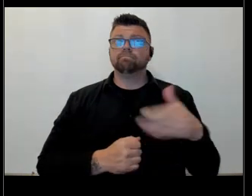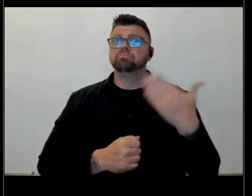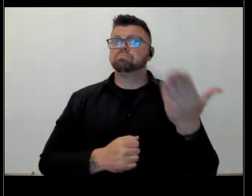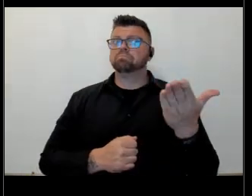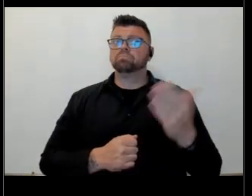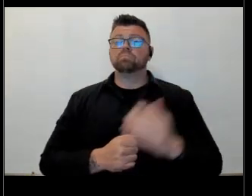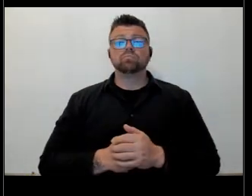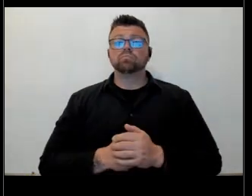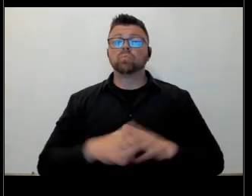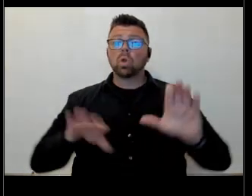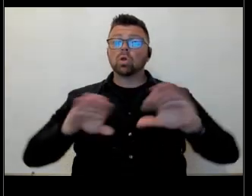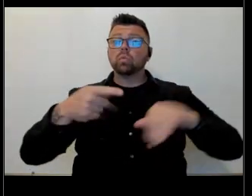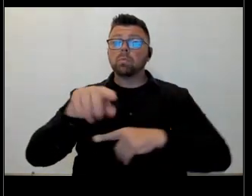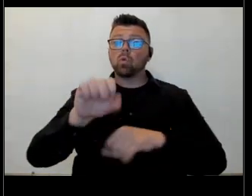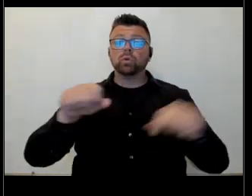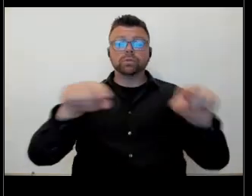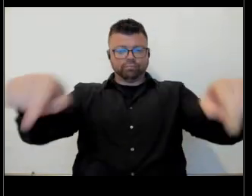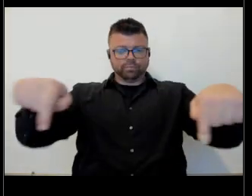Swimming pools.